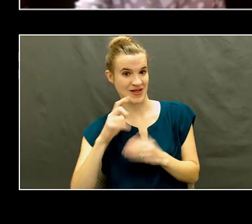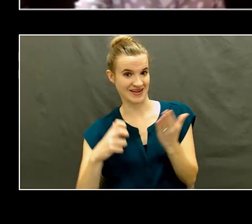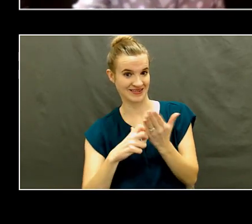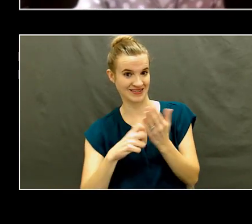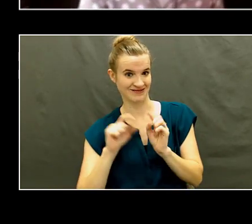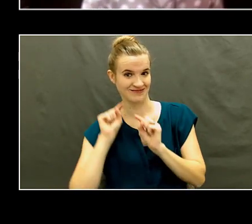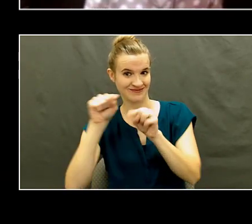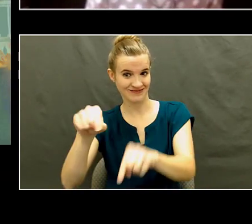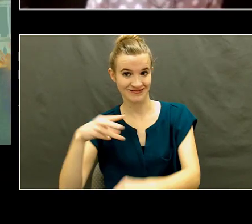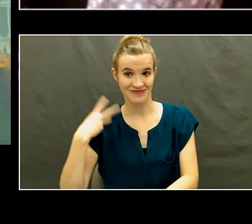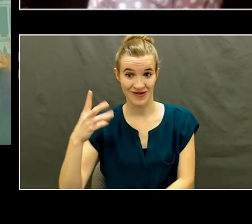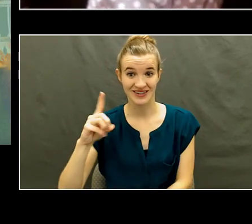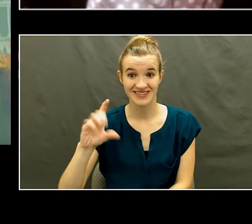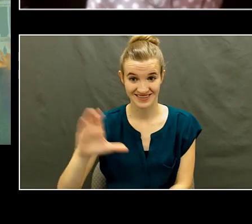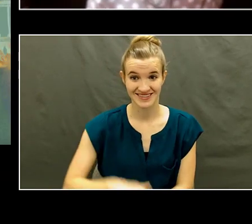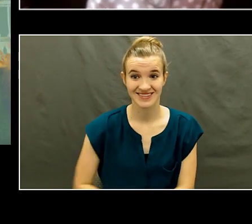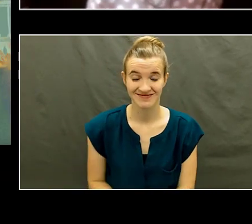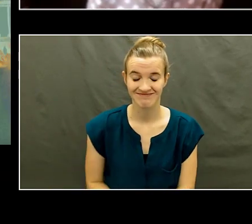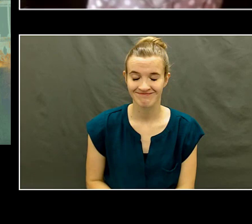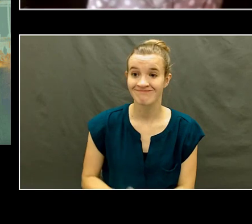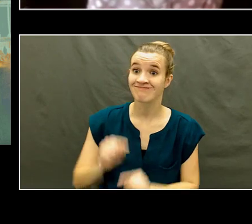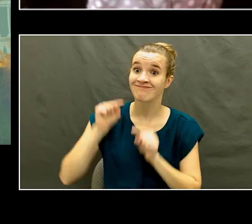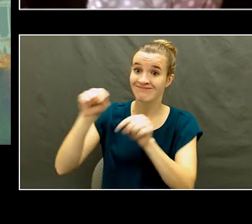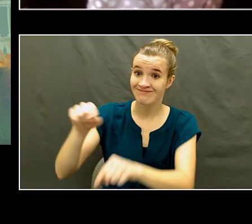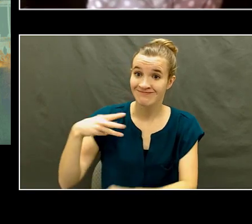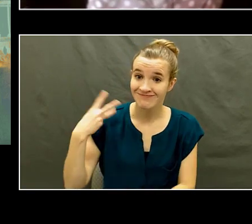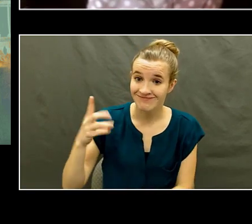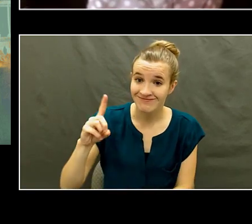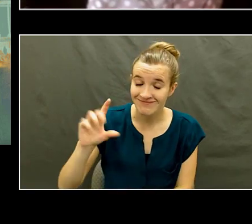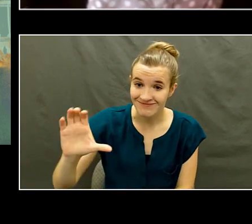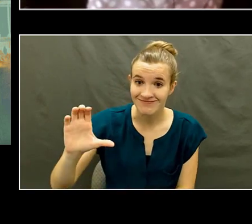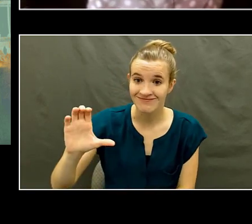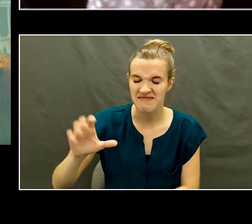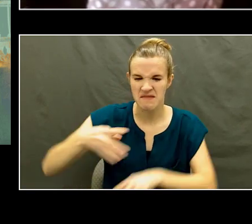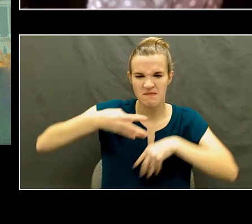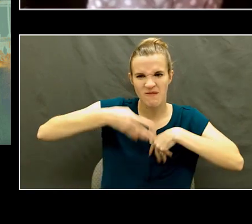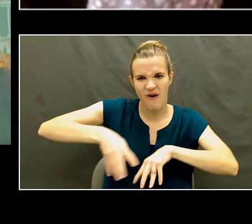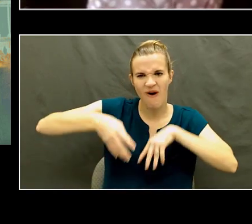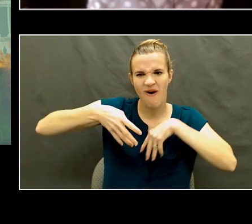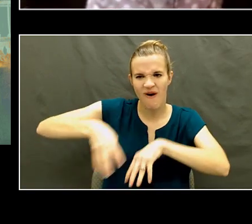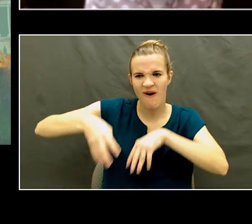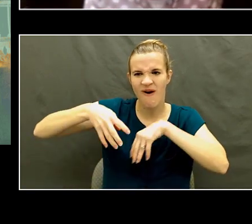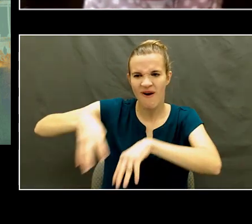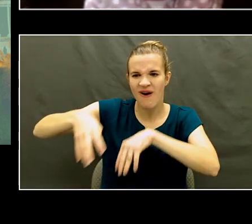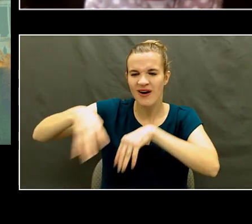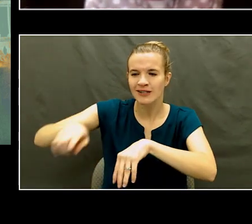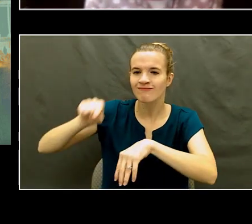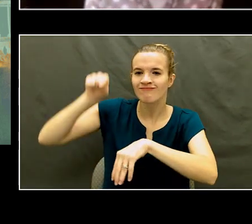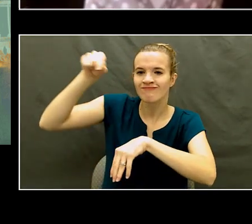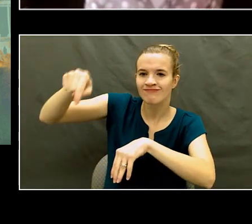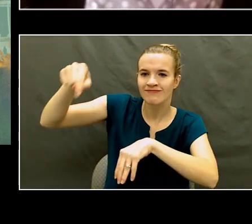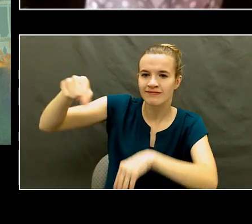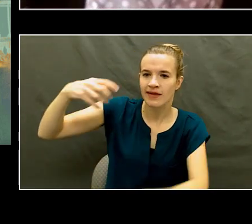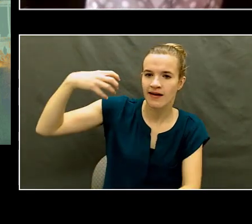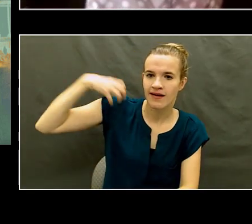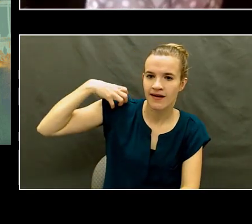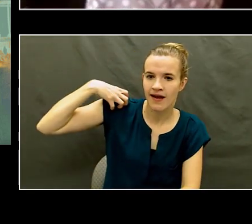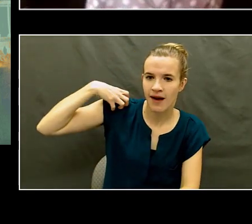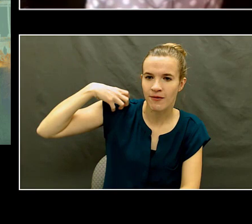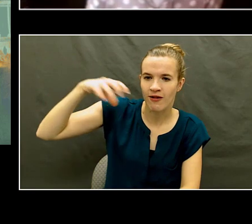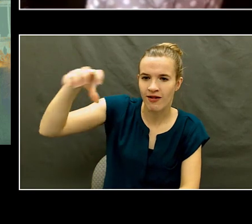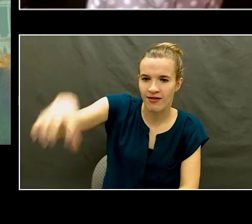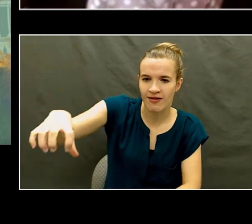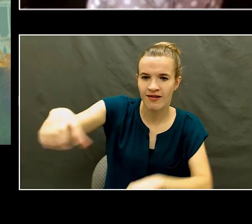D.C. As they march down Pennsylvania Avenue, Jennifer has never shouted louder. What do we